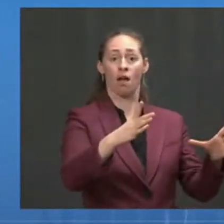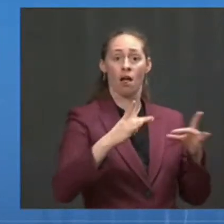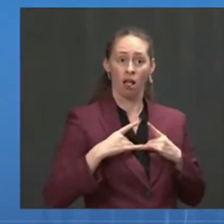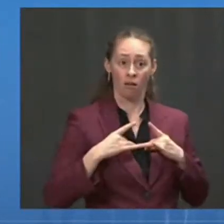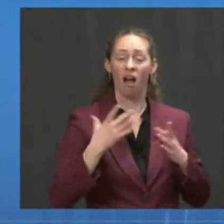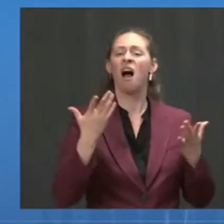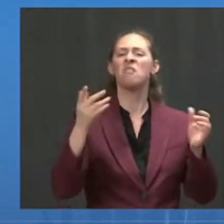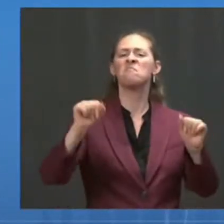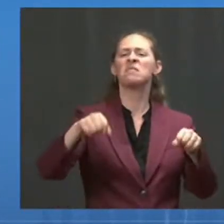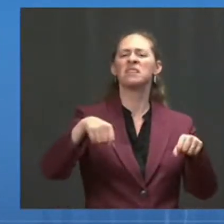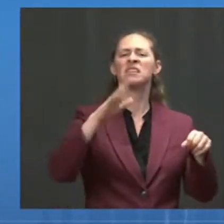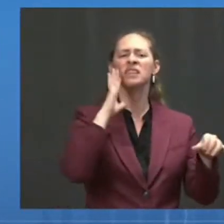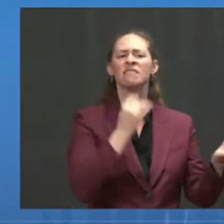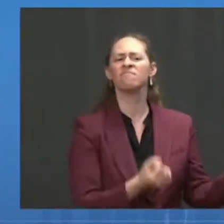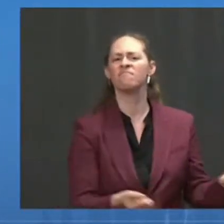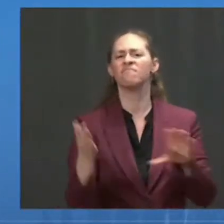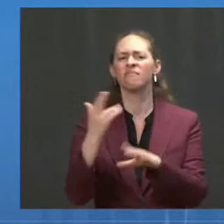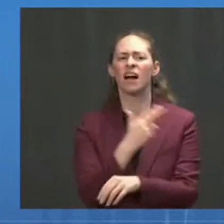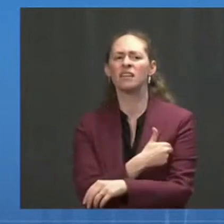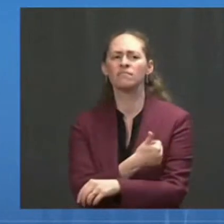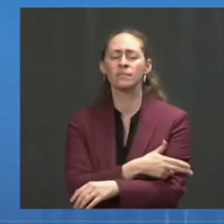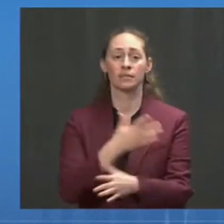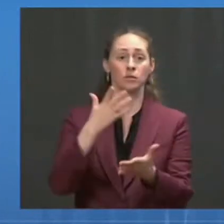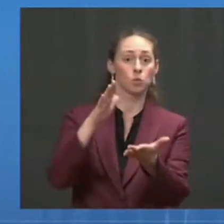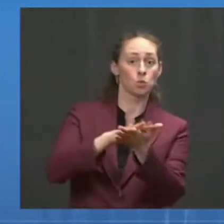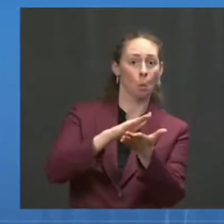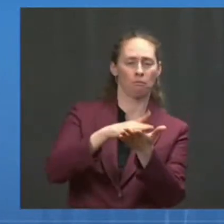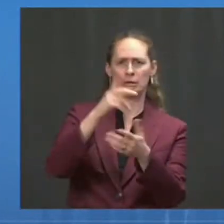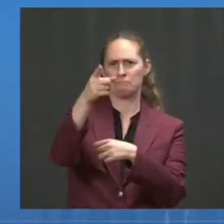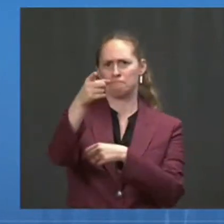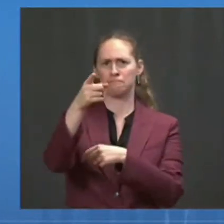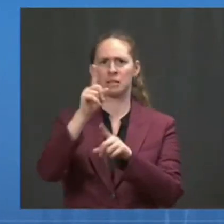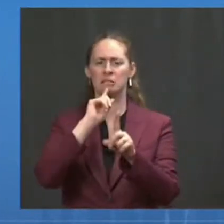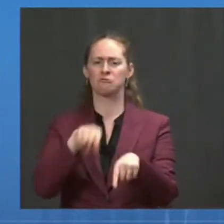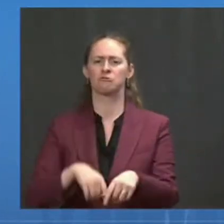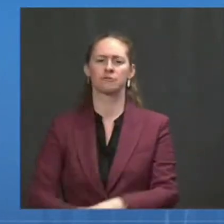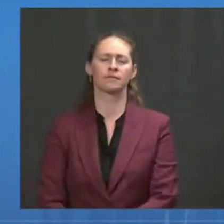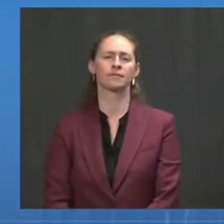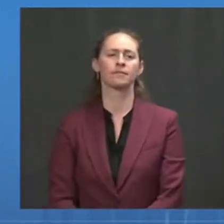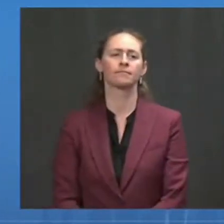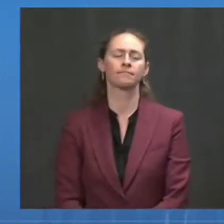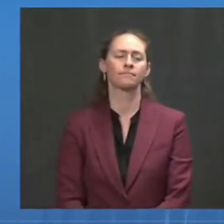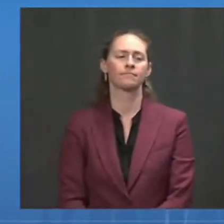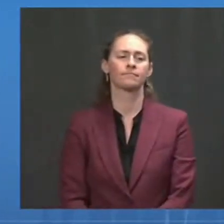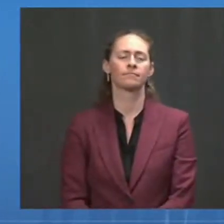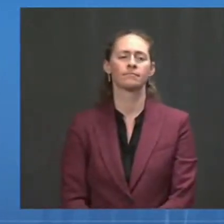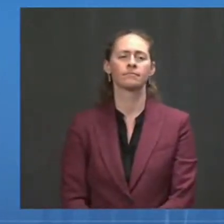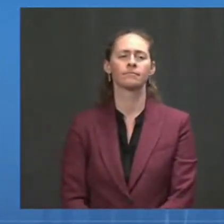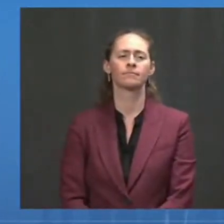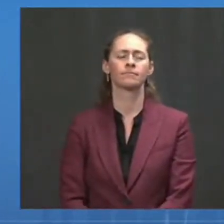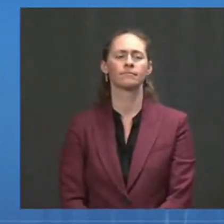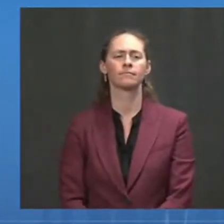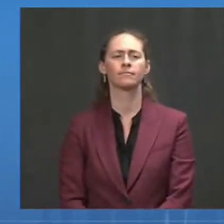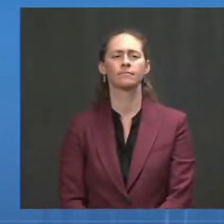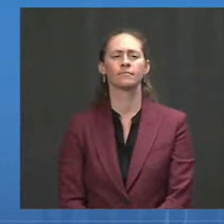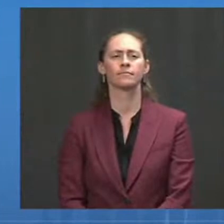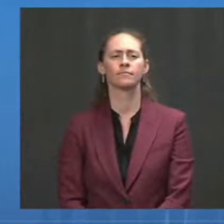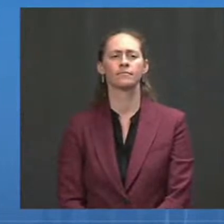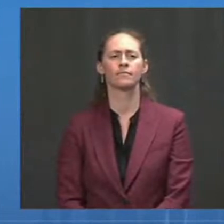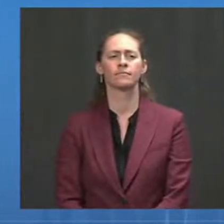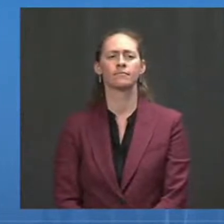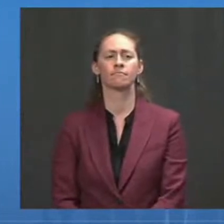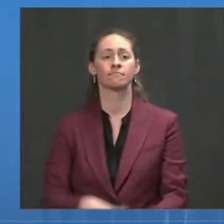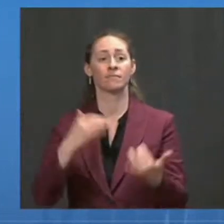to Dr. Walensky. Thank you, Dr. Fauci. Thank you, Sabrina, for that question. What we know is that where we have higher rates